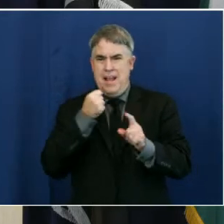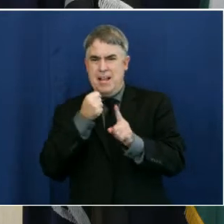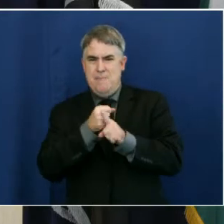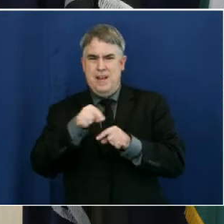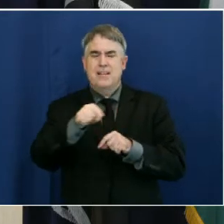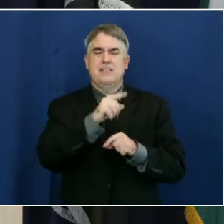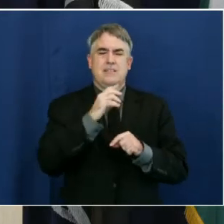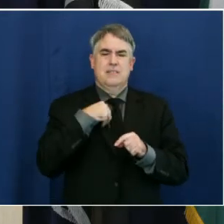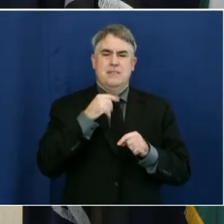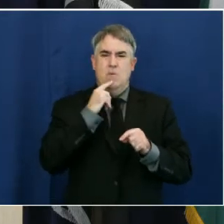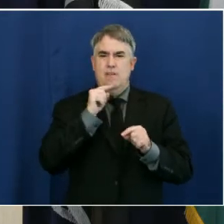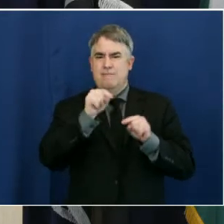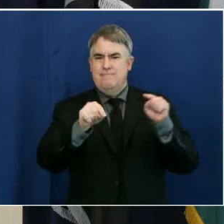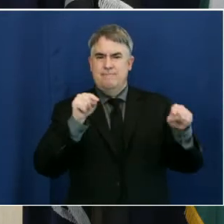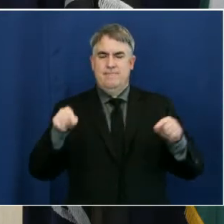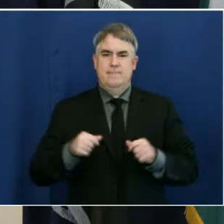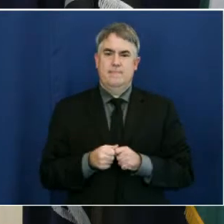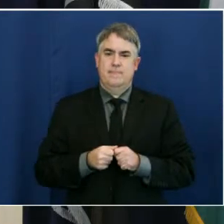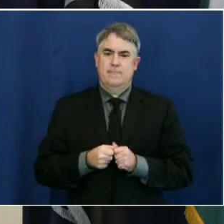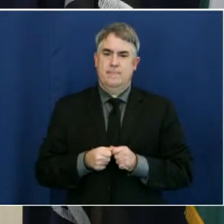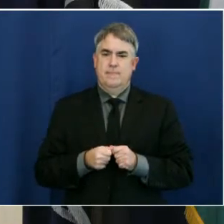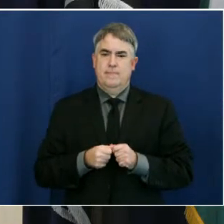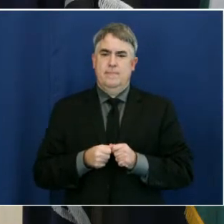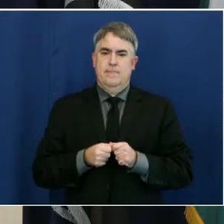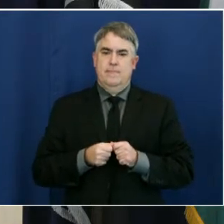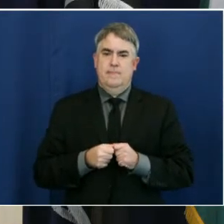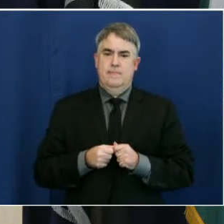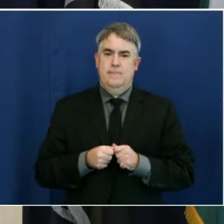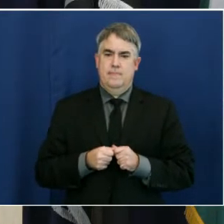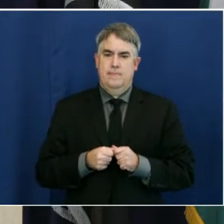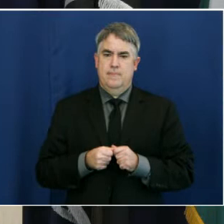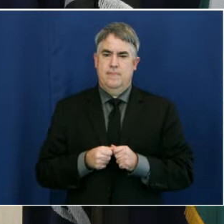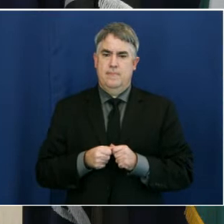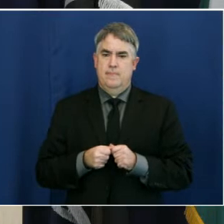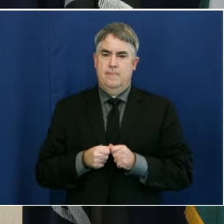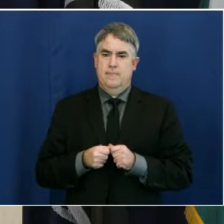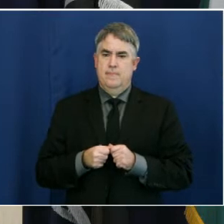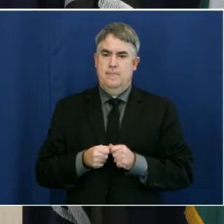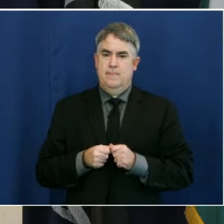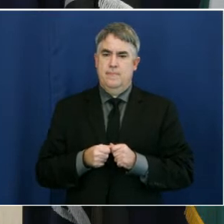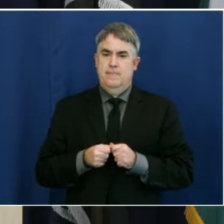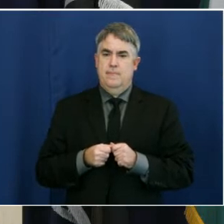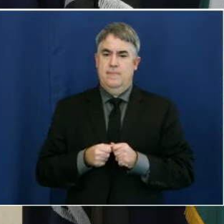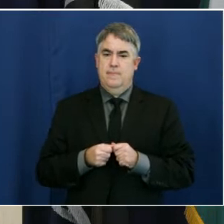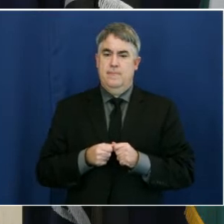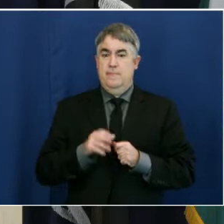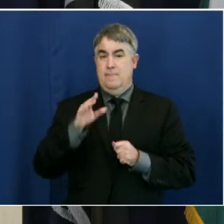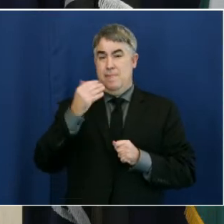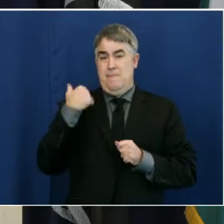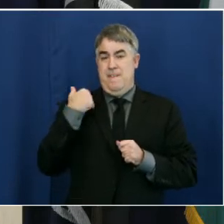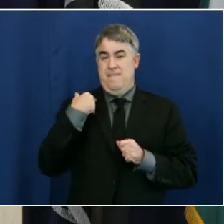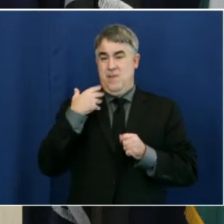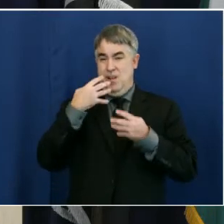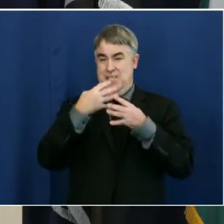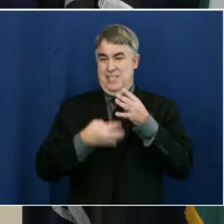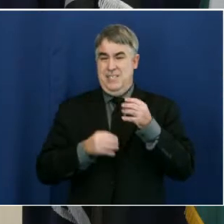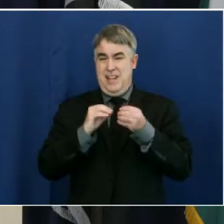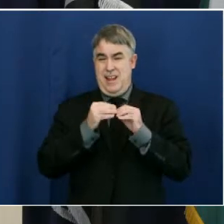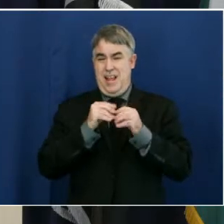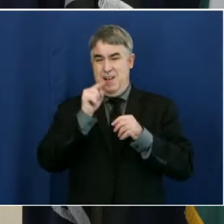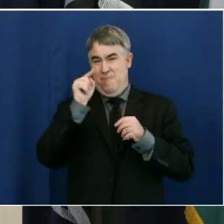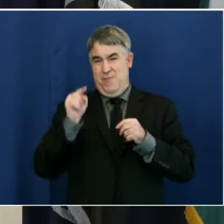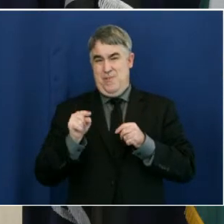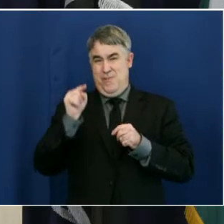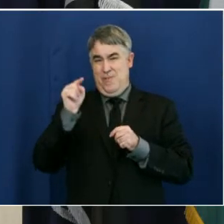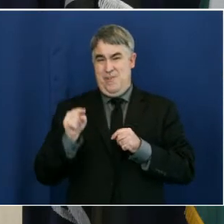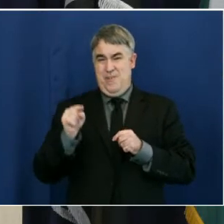system are not the totals of vaccines administered at county-sponsored locations. They're the totals for everyone in